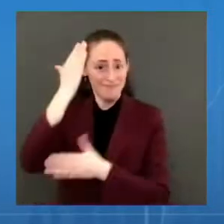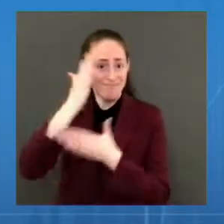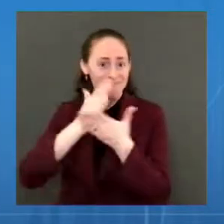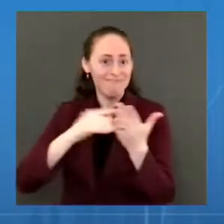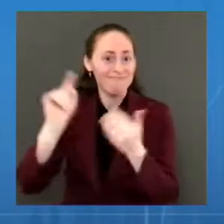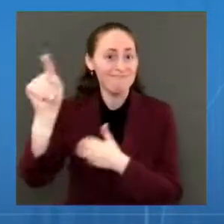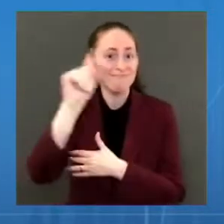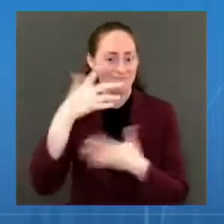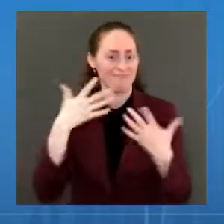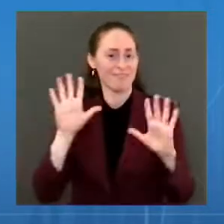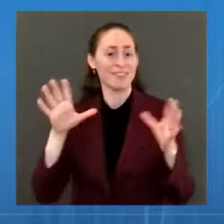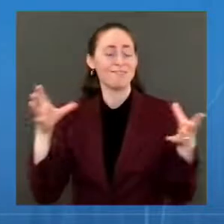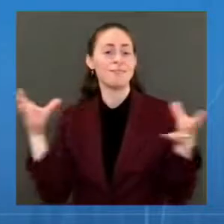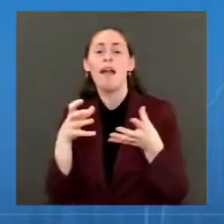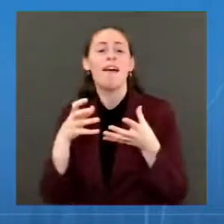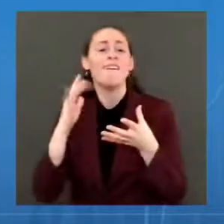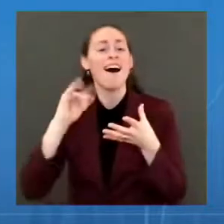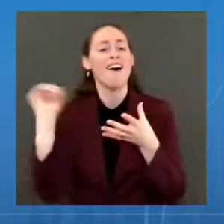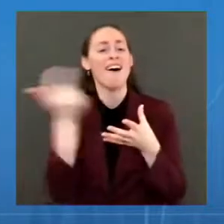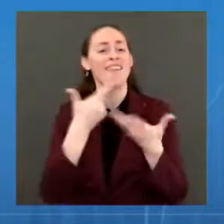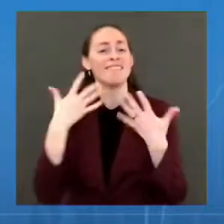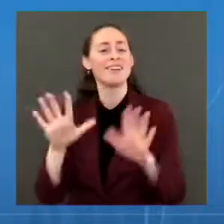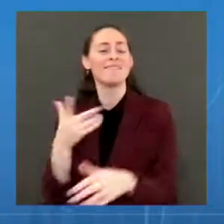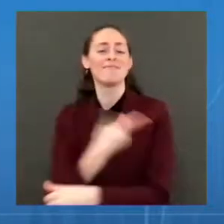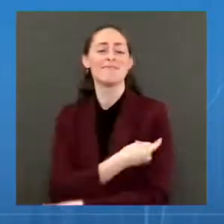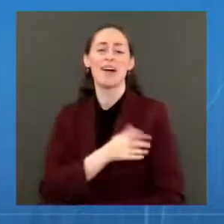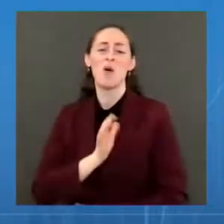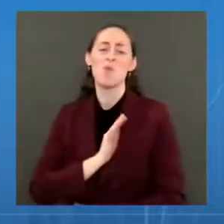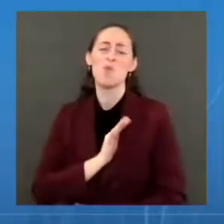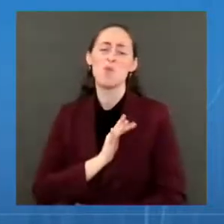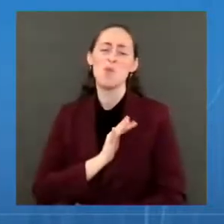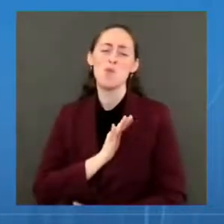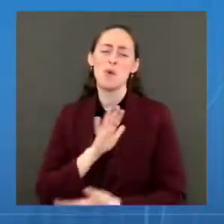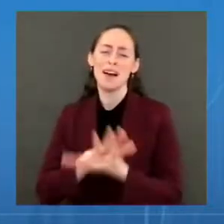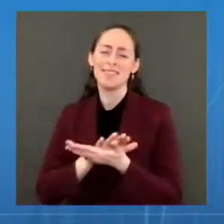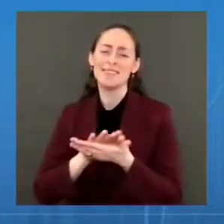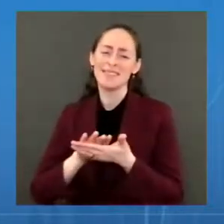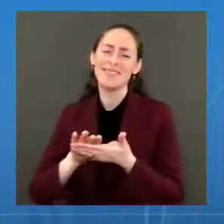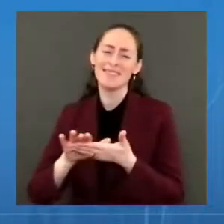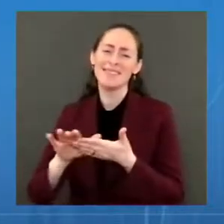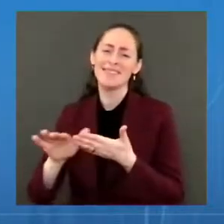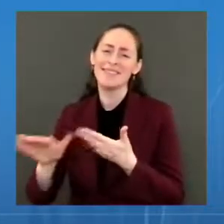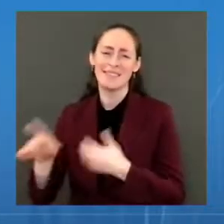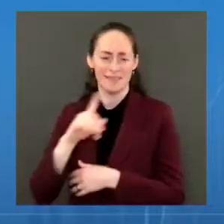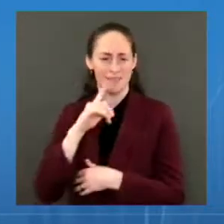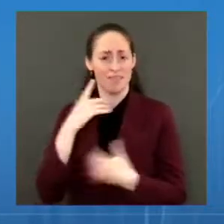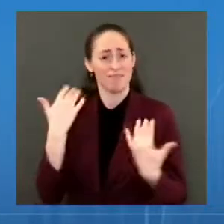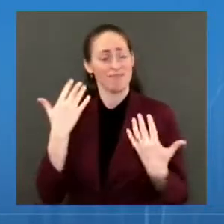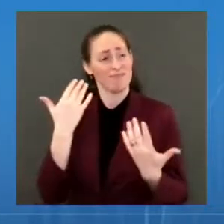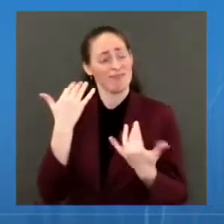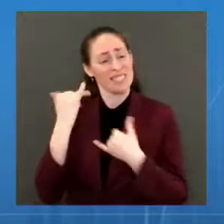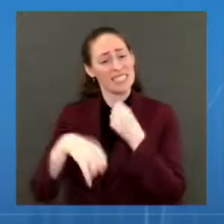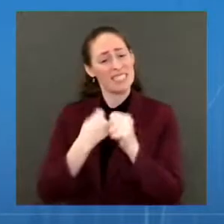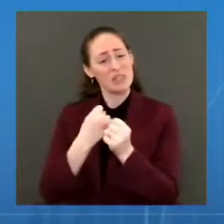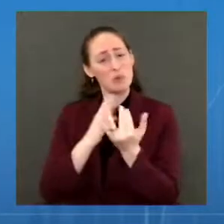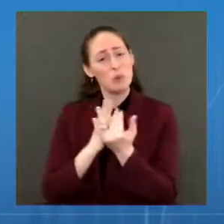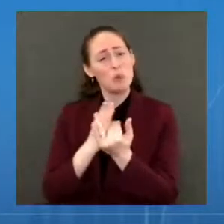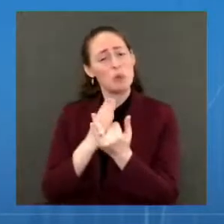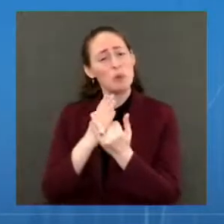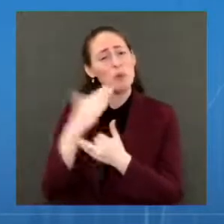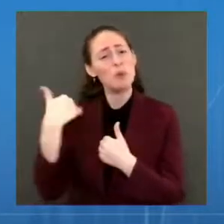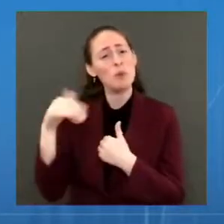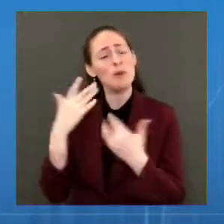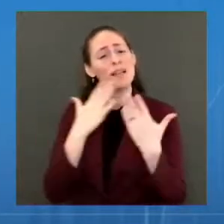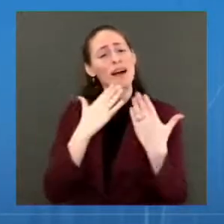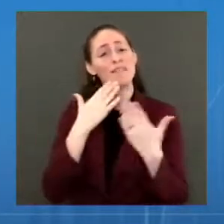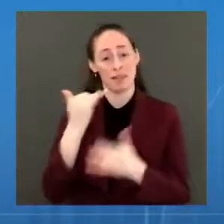COVID-19 vaccines. There is certainly much to be thankful for this year. For me and my family, we will reflect on how